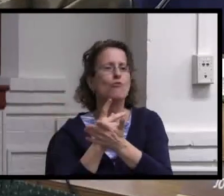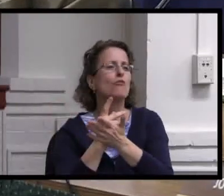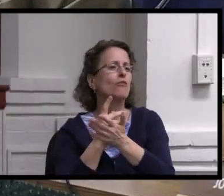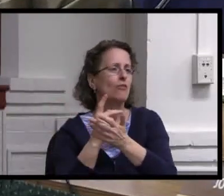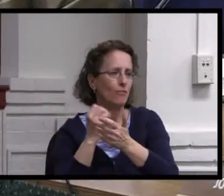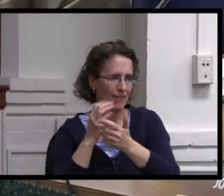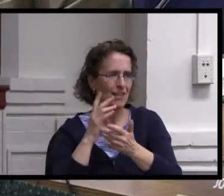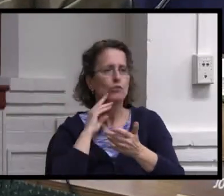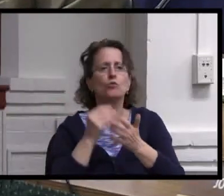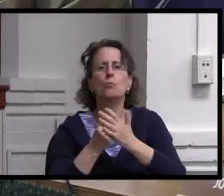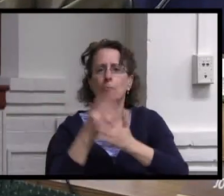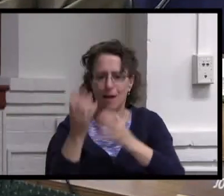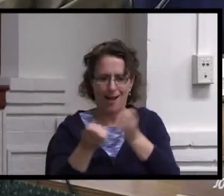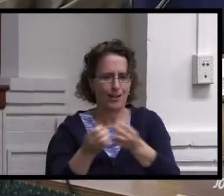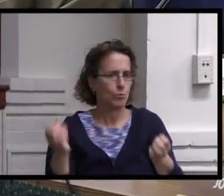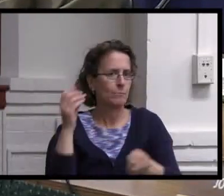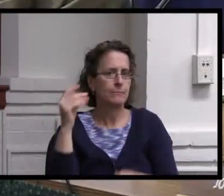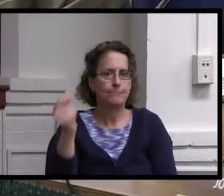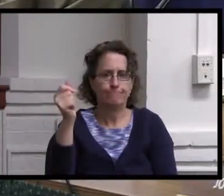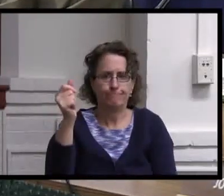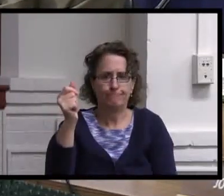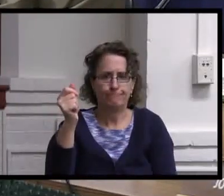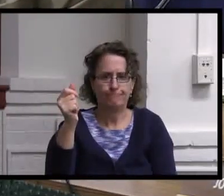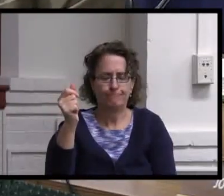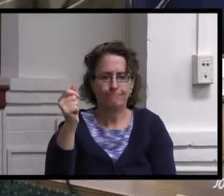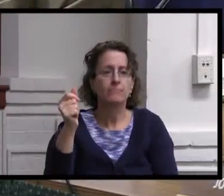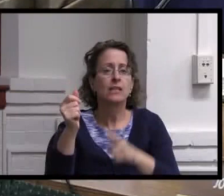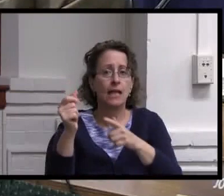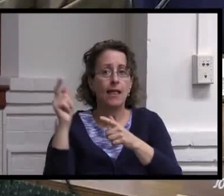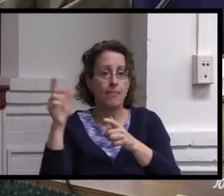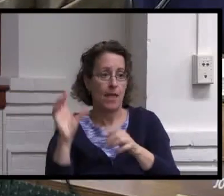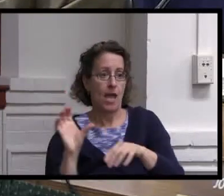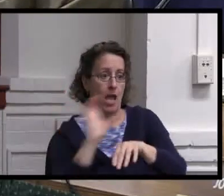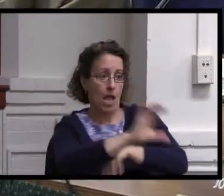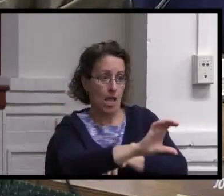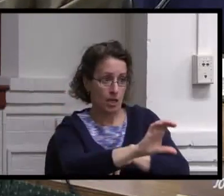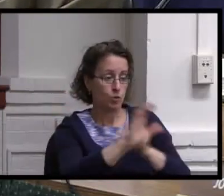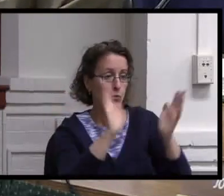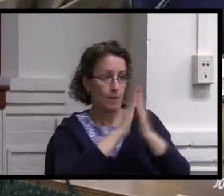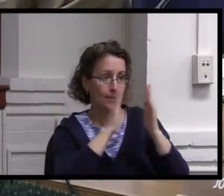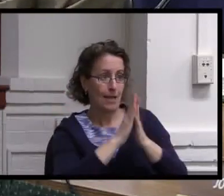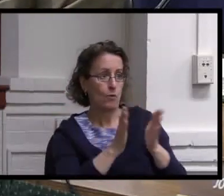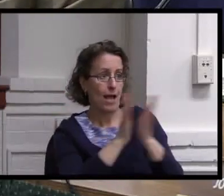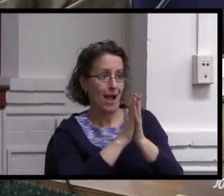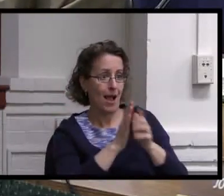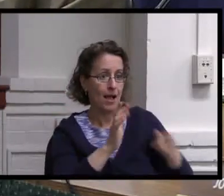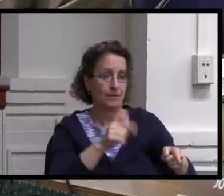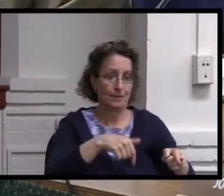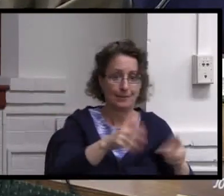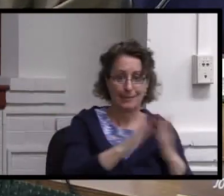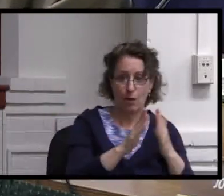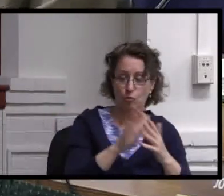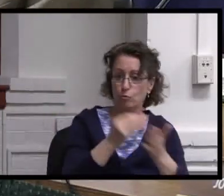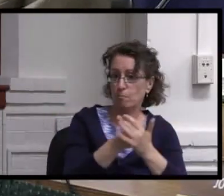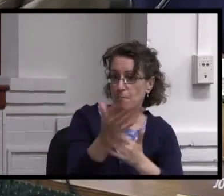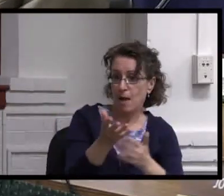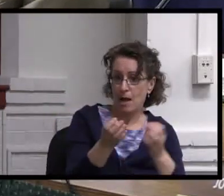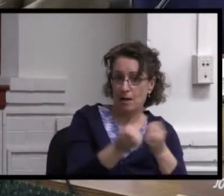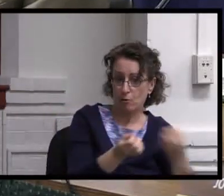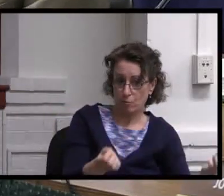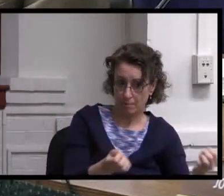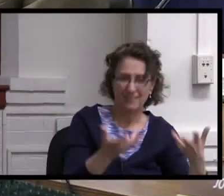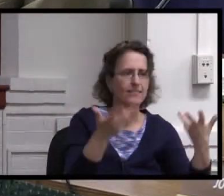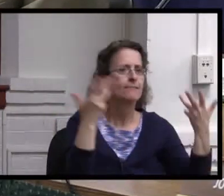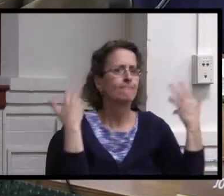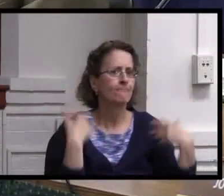lead time equipment items and asked the town to take on that responsibility so we could get that moving. You approved that emergency agreement that night